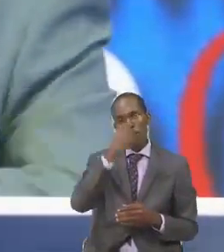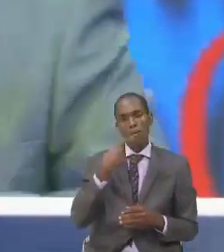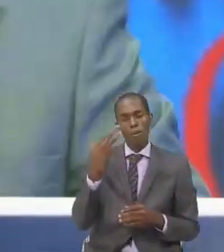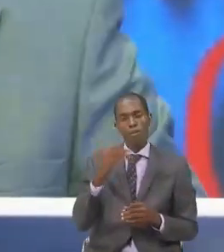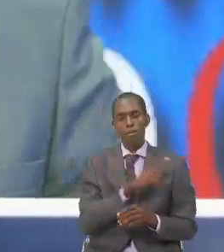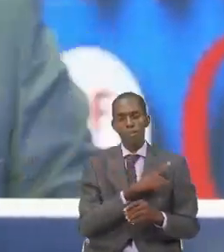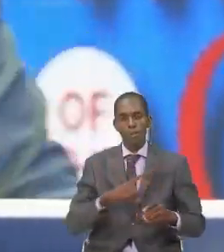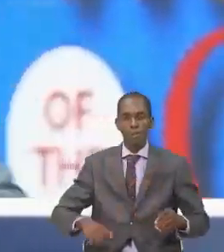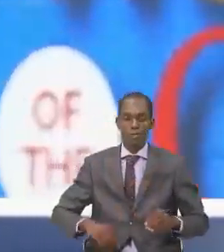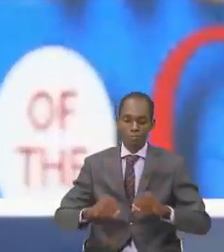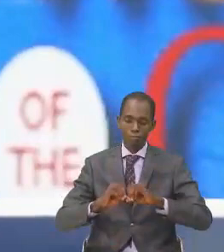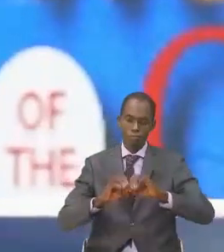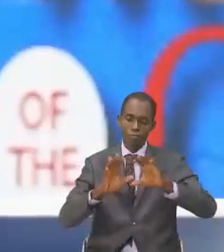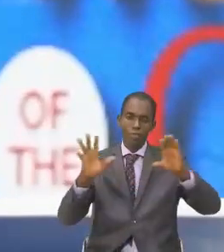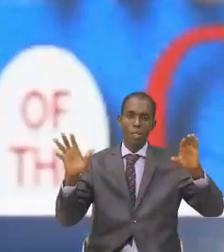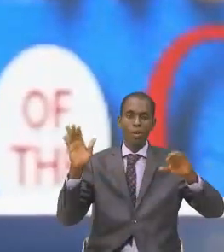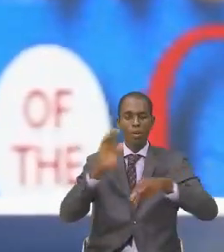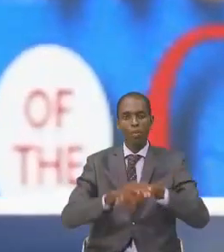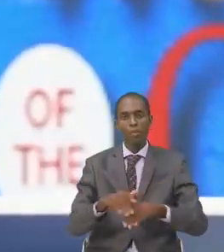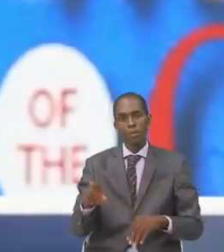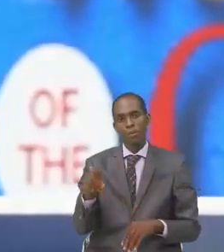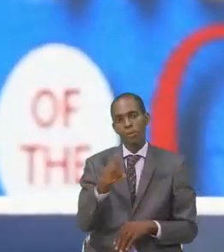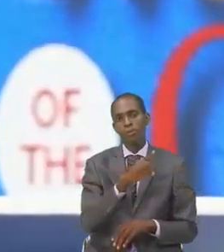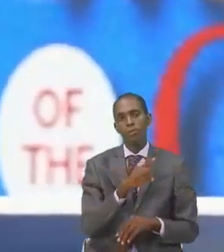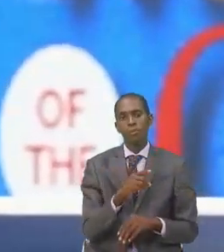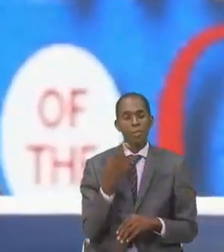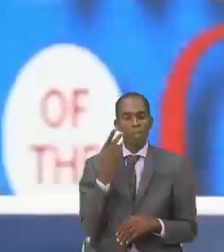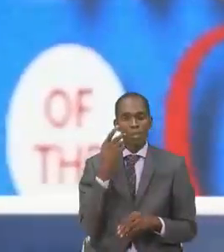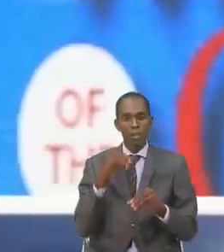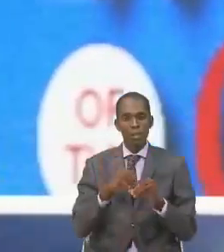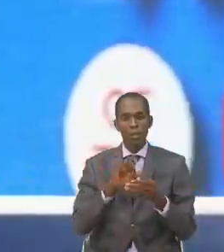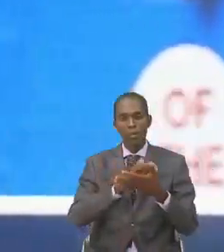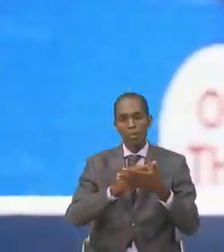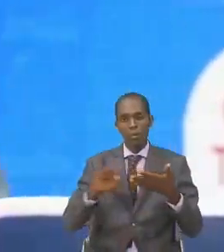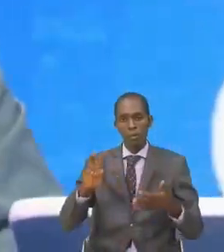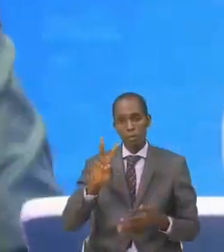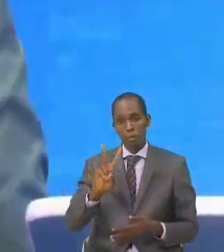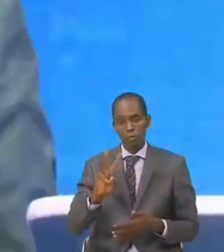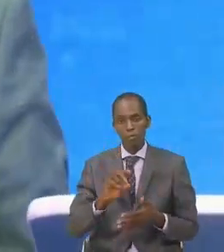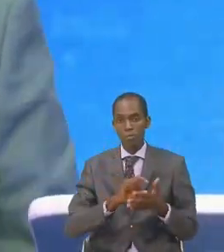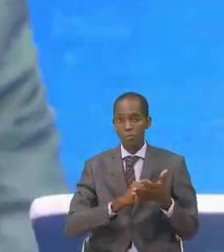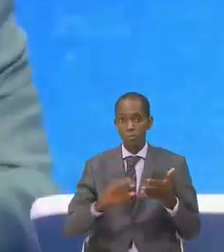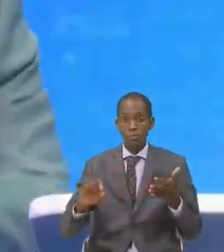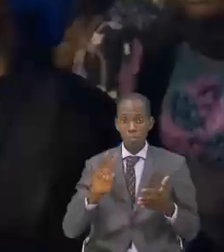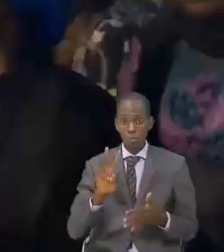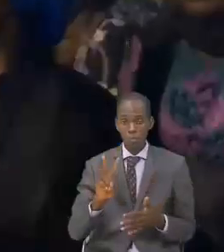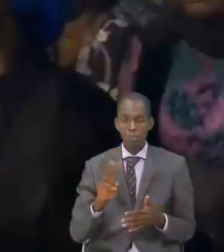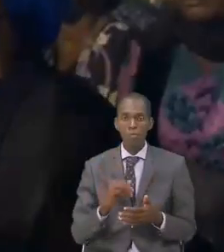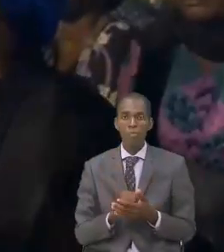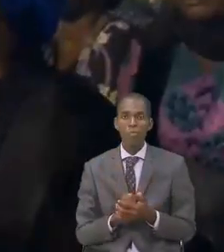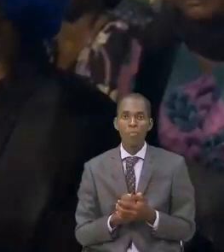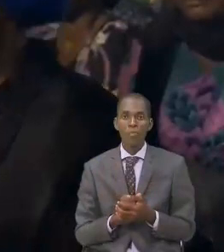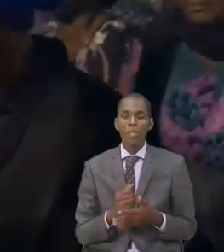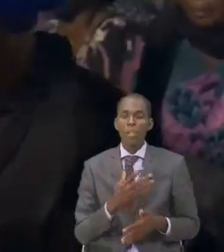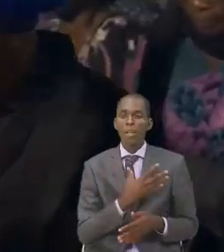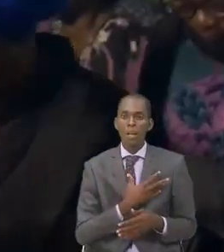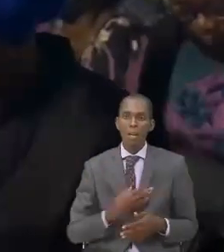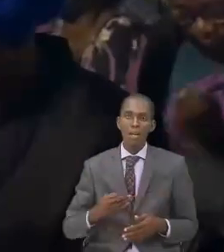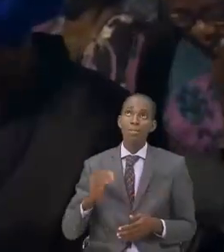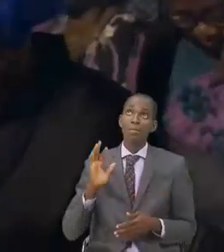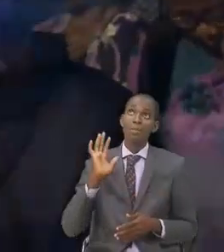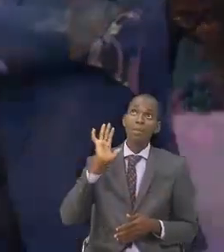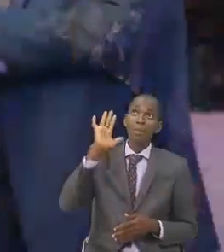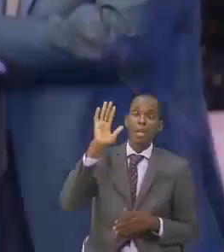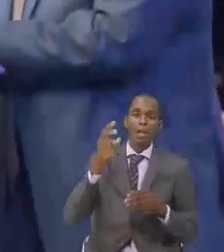anymore, because the face of the Lord shines upon you. Look at verse 2 now. It